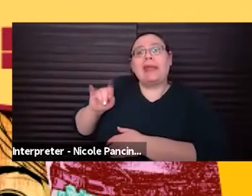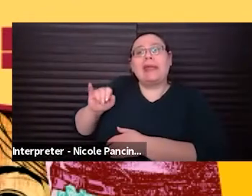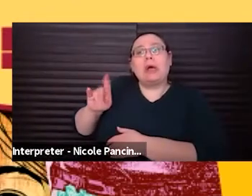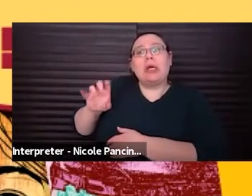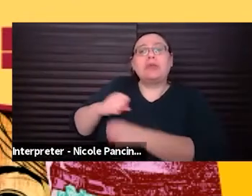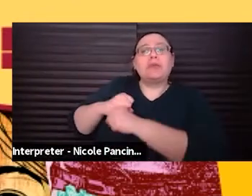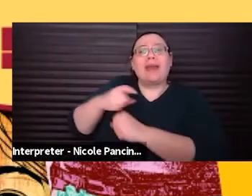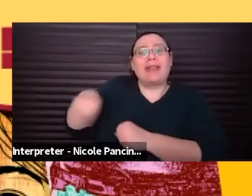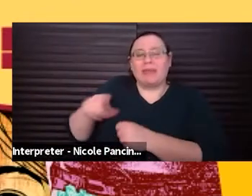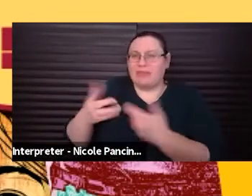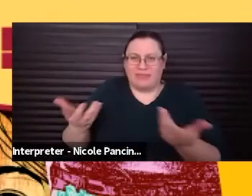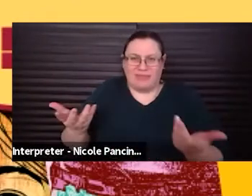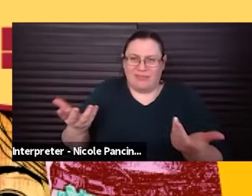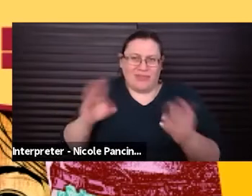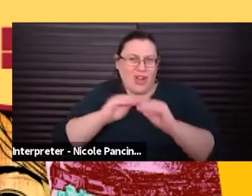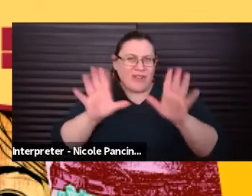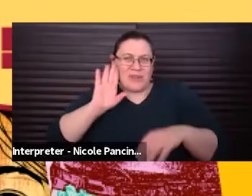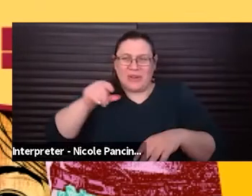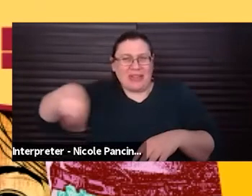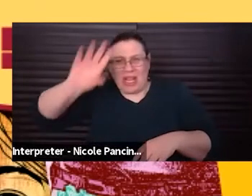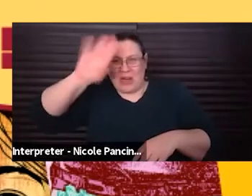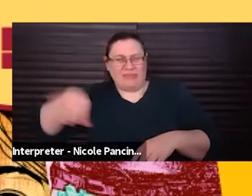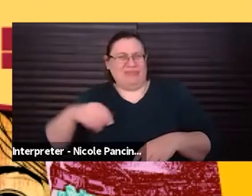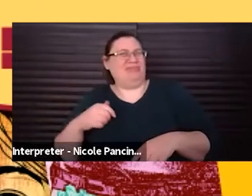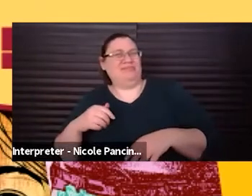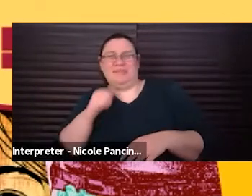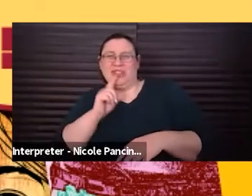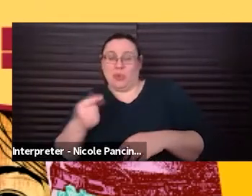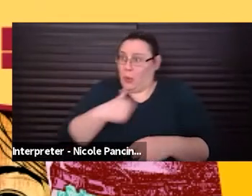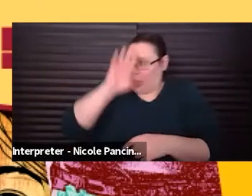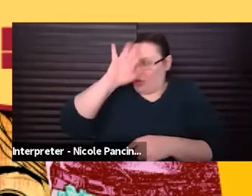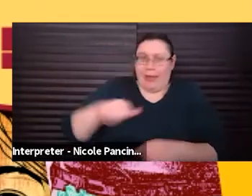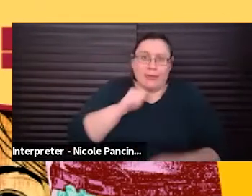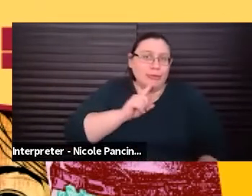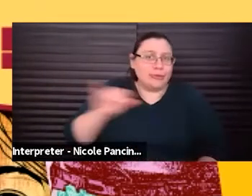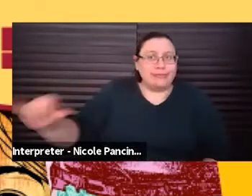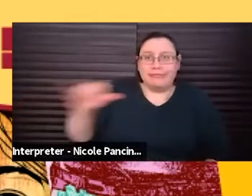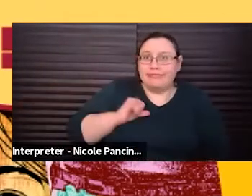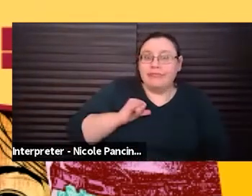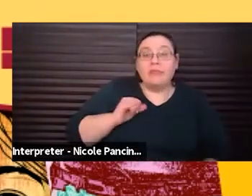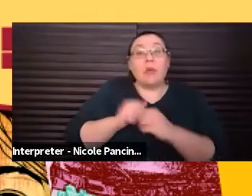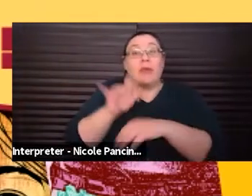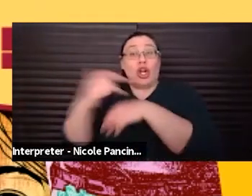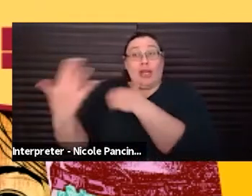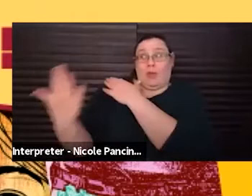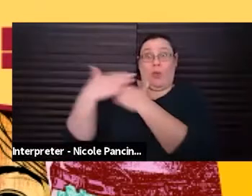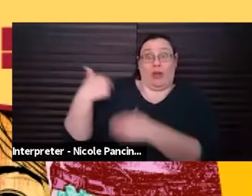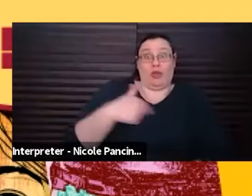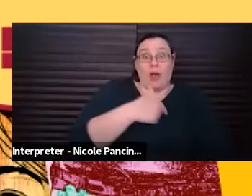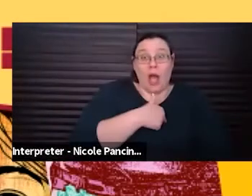know, obviously we knew that that wasn't, they knew that that wasn't the case. We knew that as well. But with that early warning, it enabled us